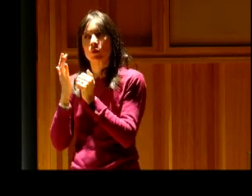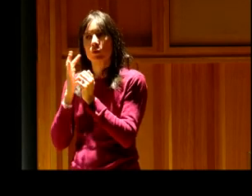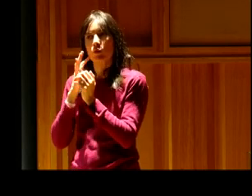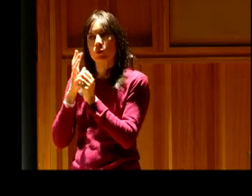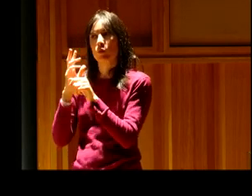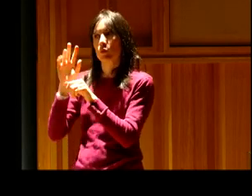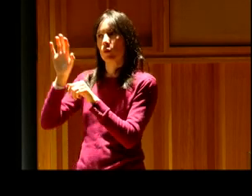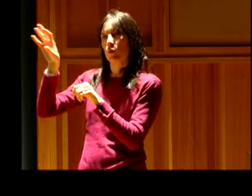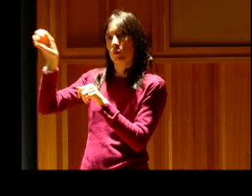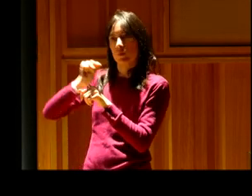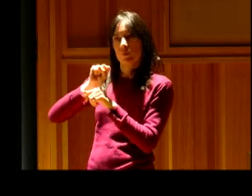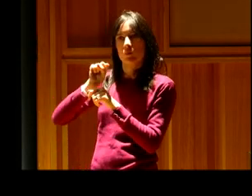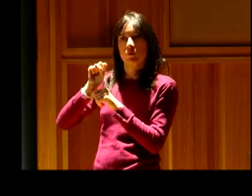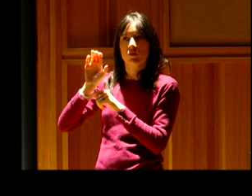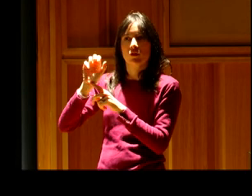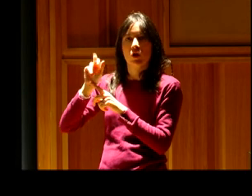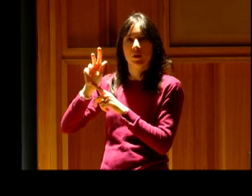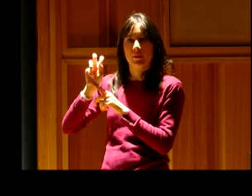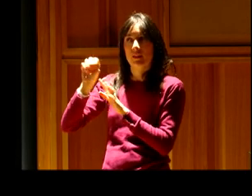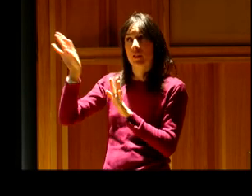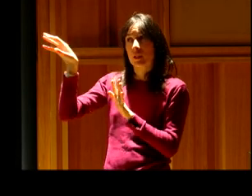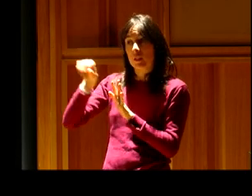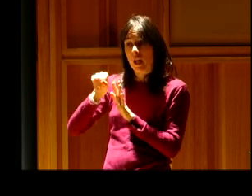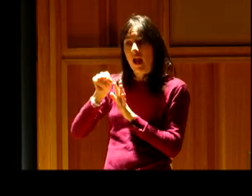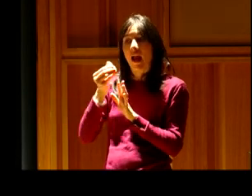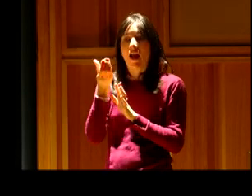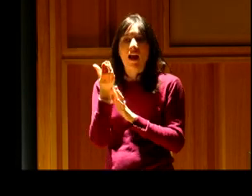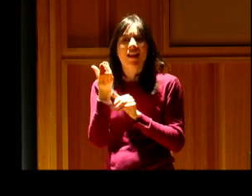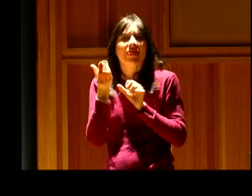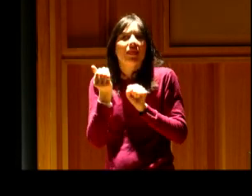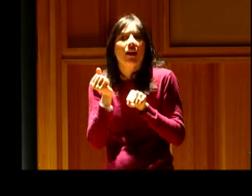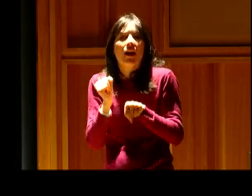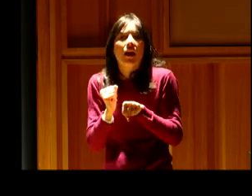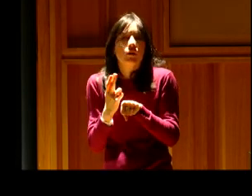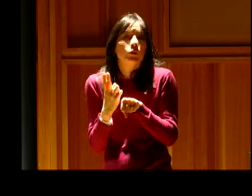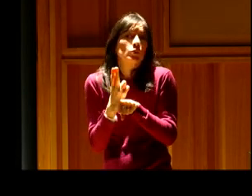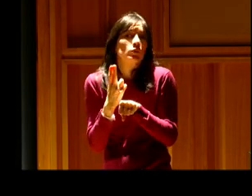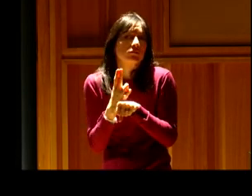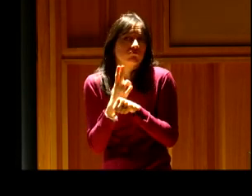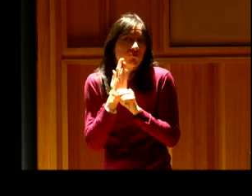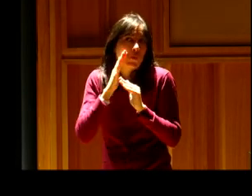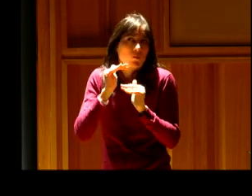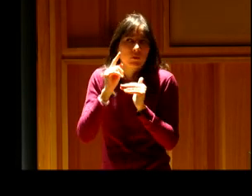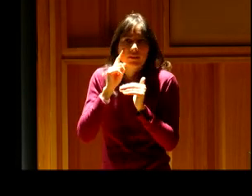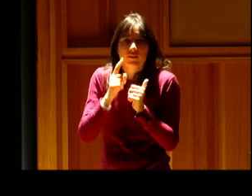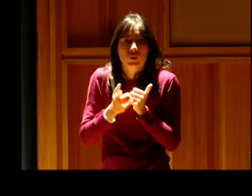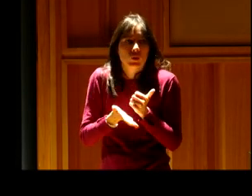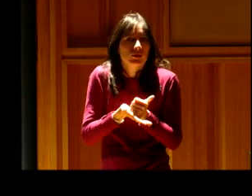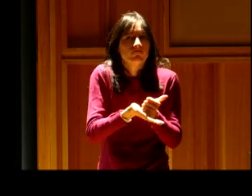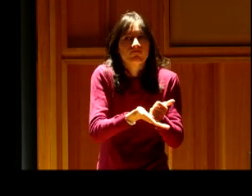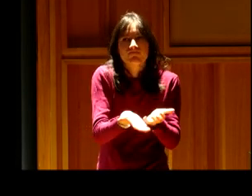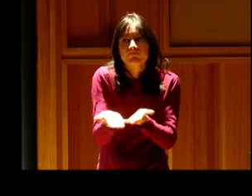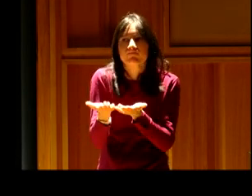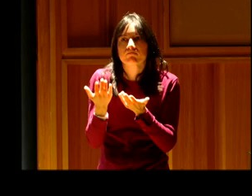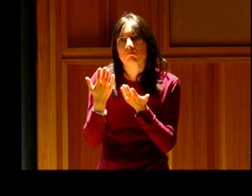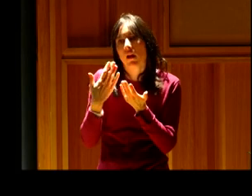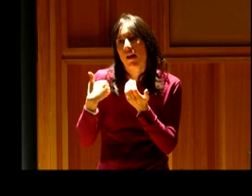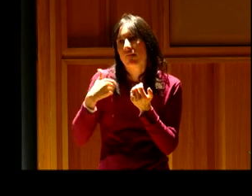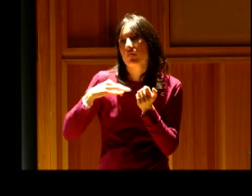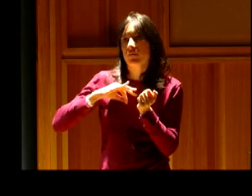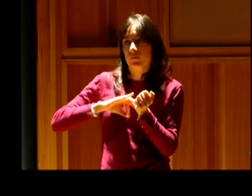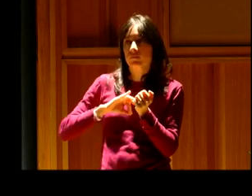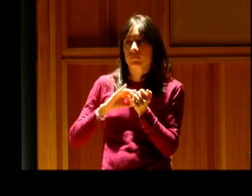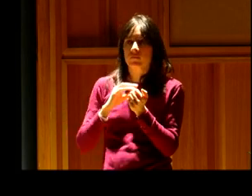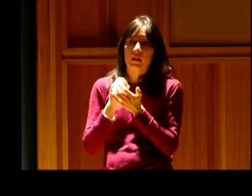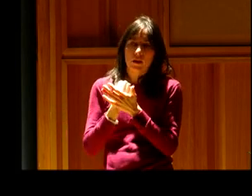the atmosphere and hopefully reuse it for economically beneficial purposes. So that's the fourth section of the